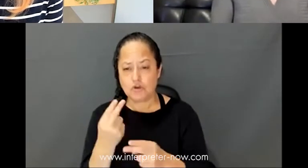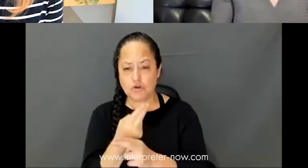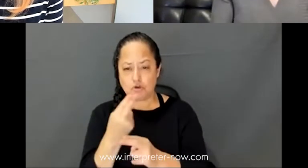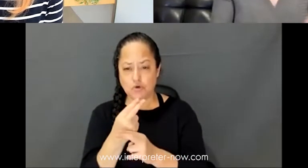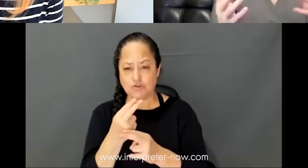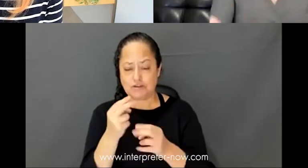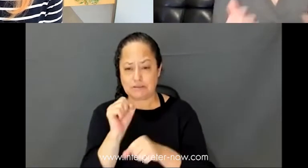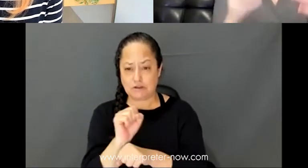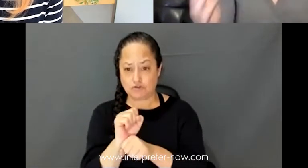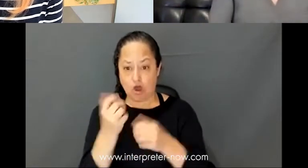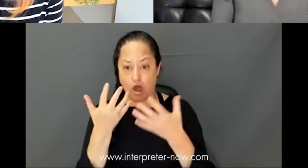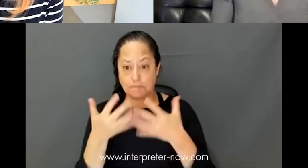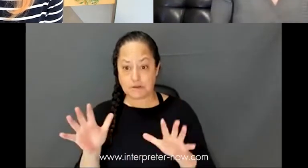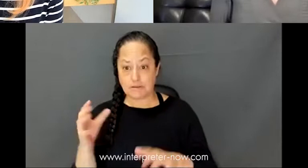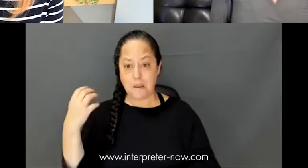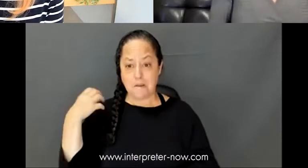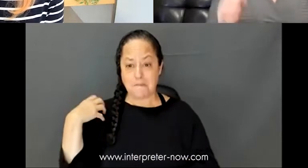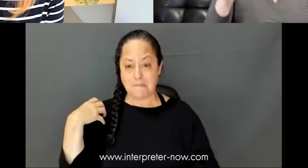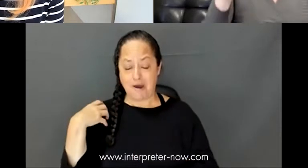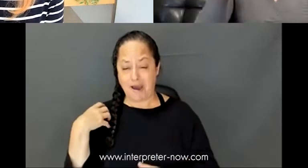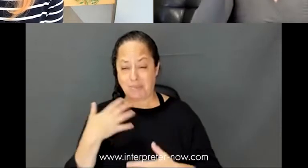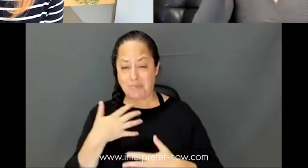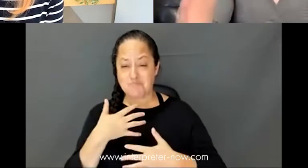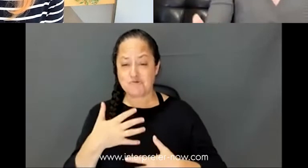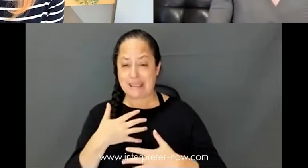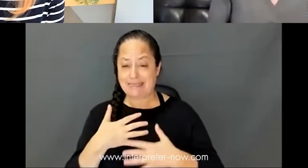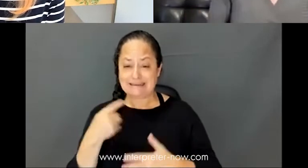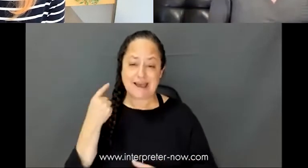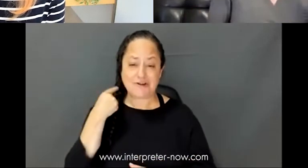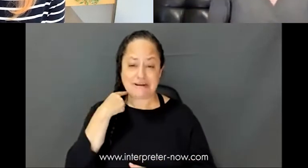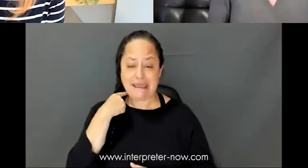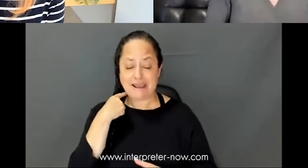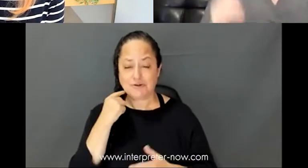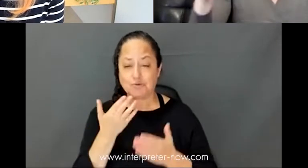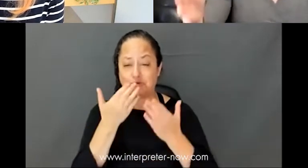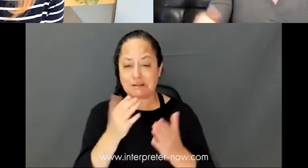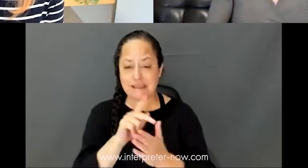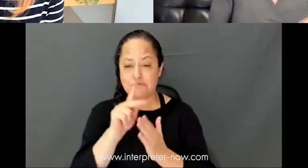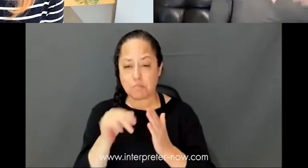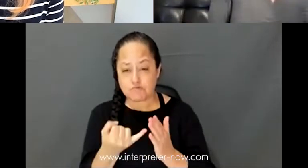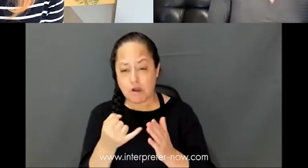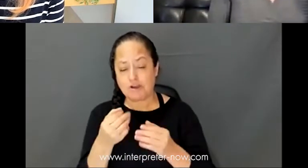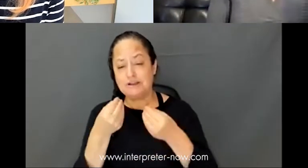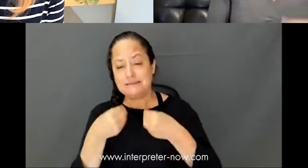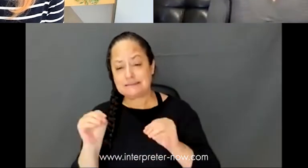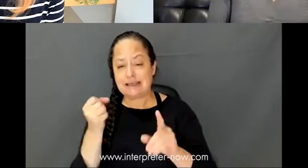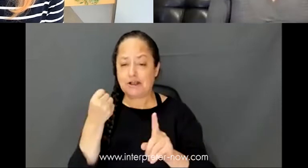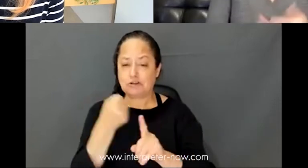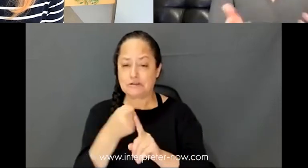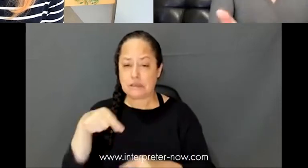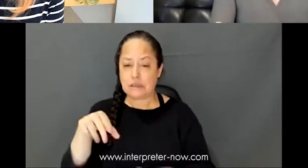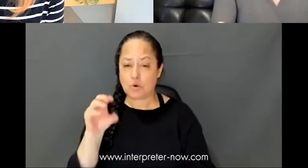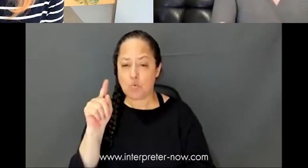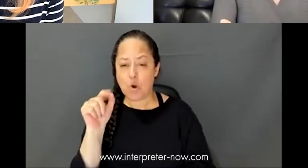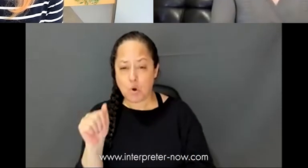Your boss is breathing down your neck to deliver a project, to make sales, hit your quota.